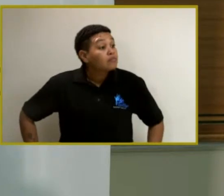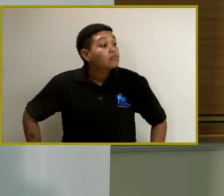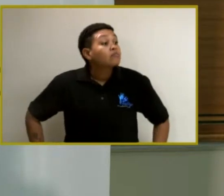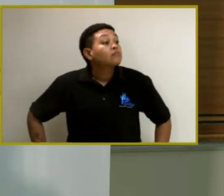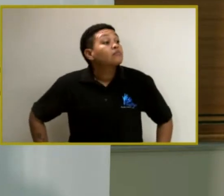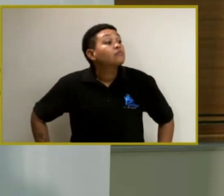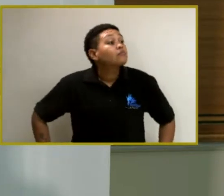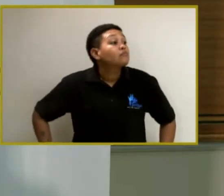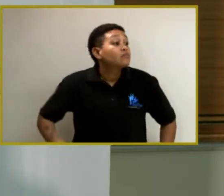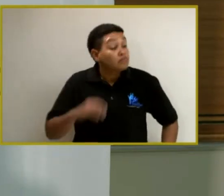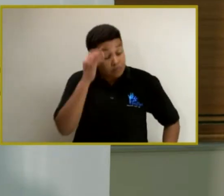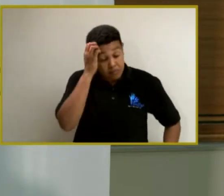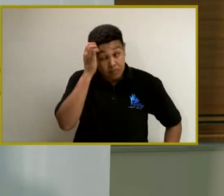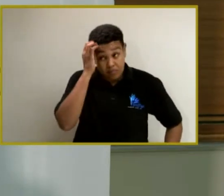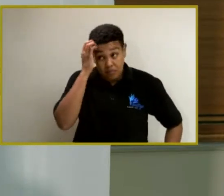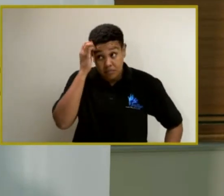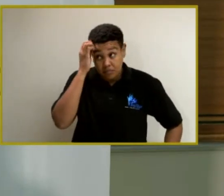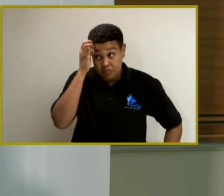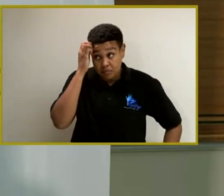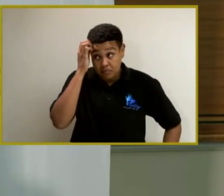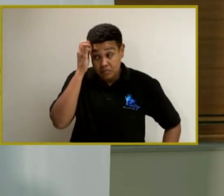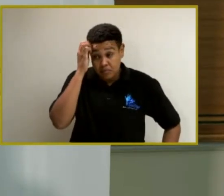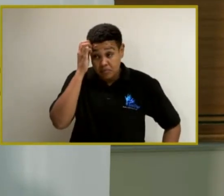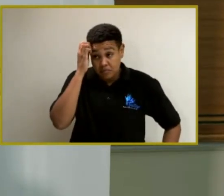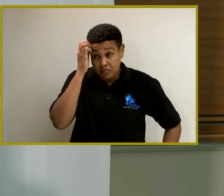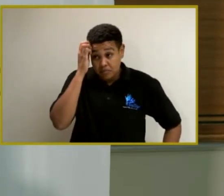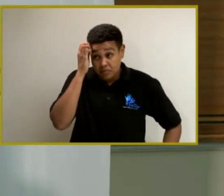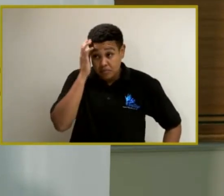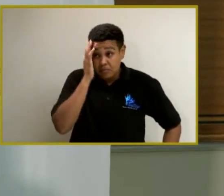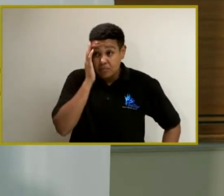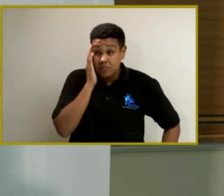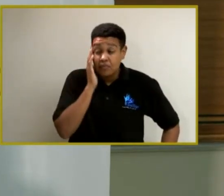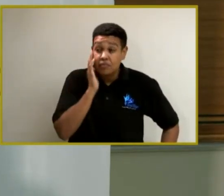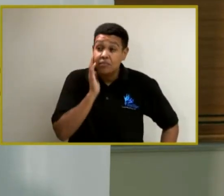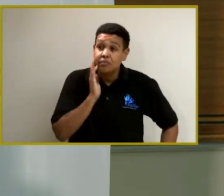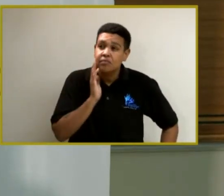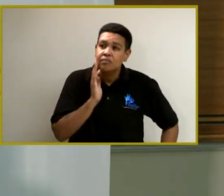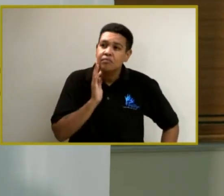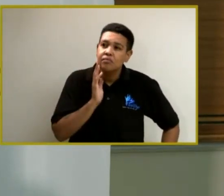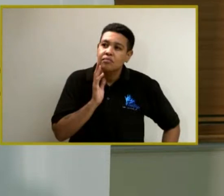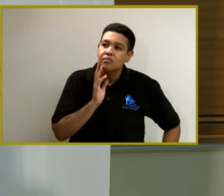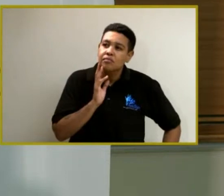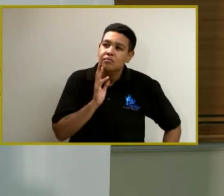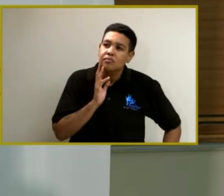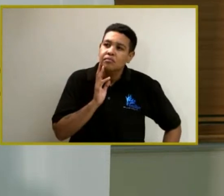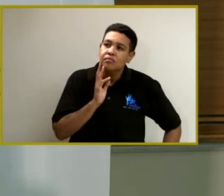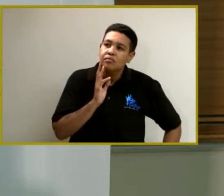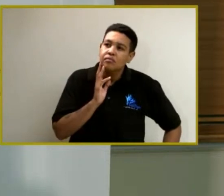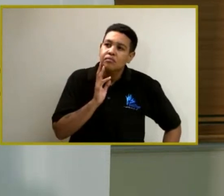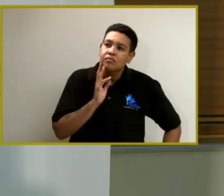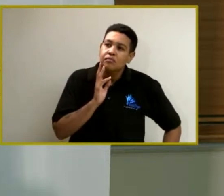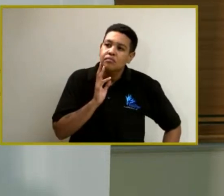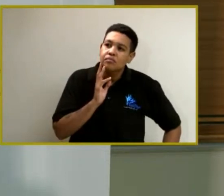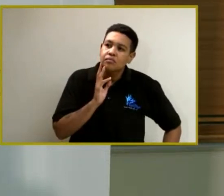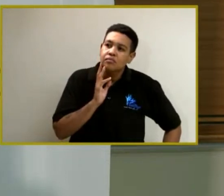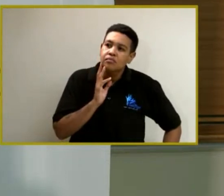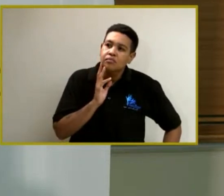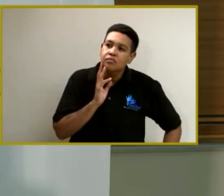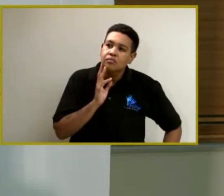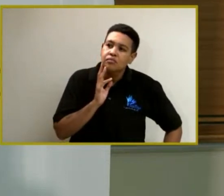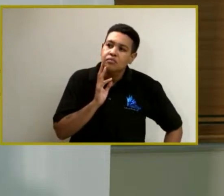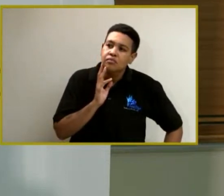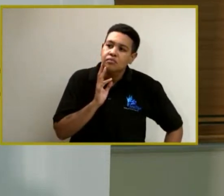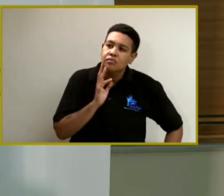there. So I don't have the absolute numbers. Can you run the cursor on for